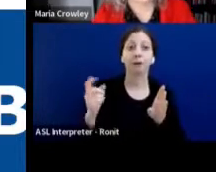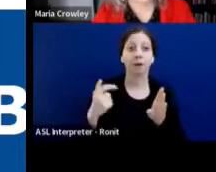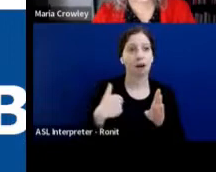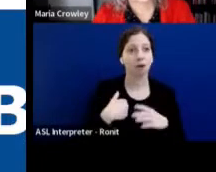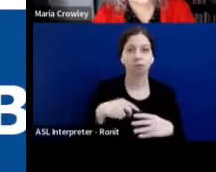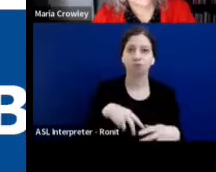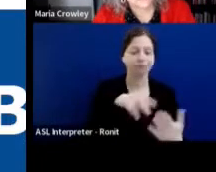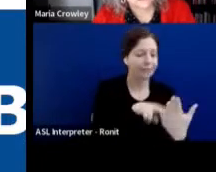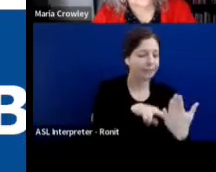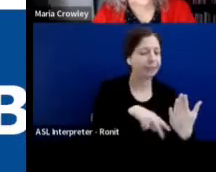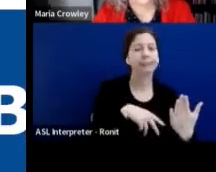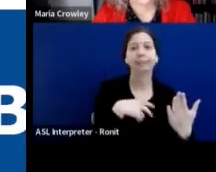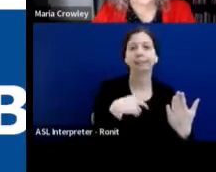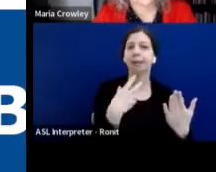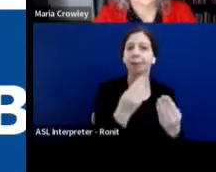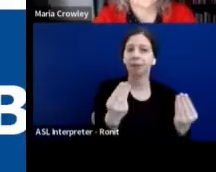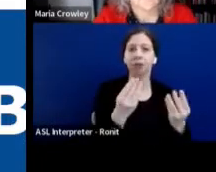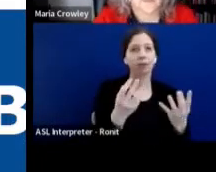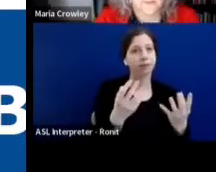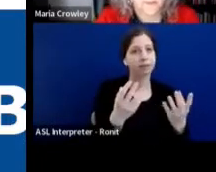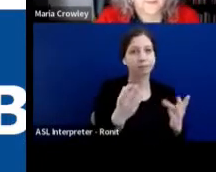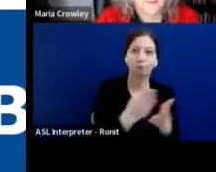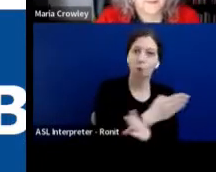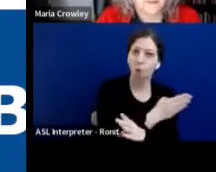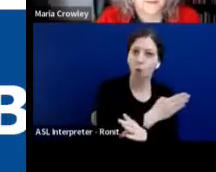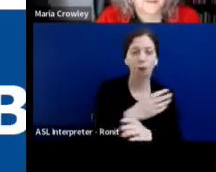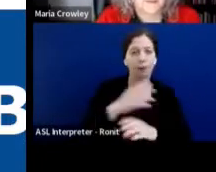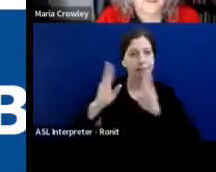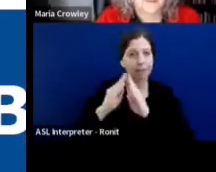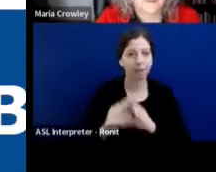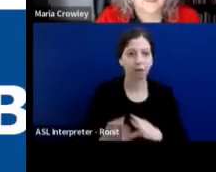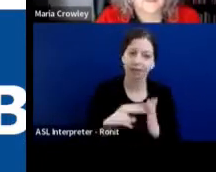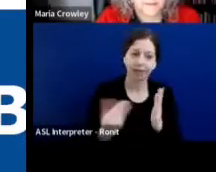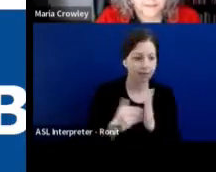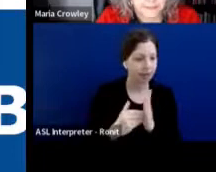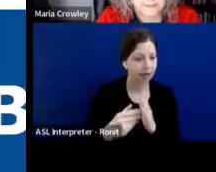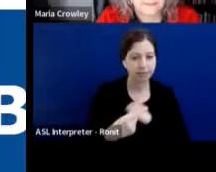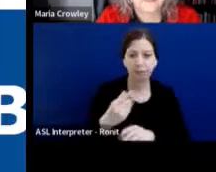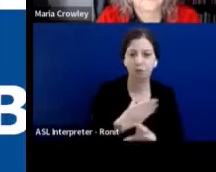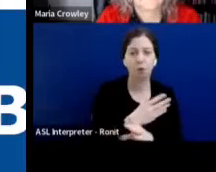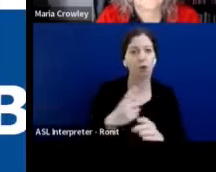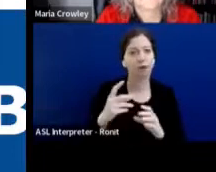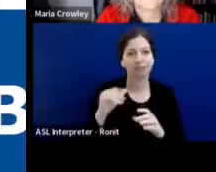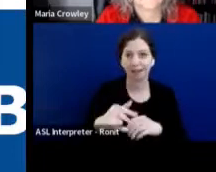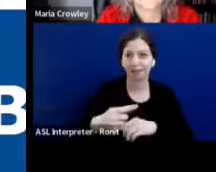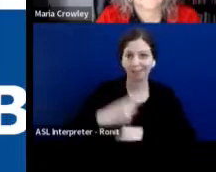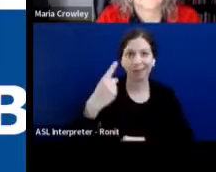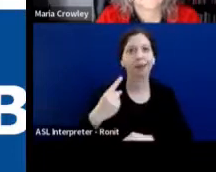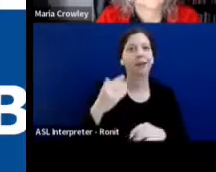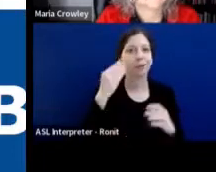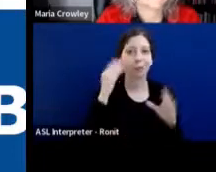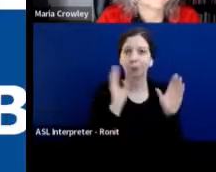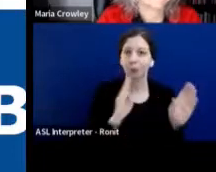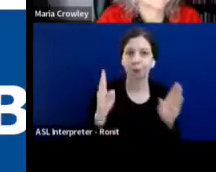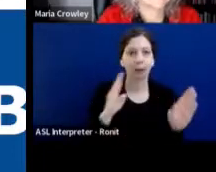the materials days before the meeting, read them again, day before, day of, and knew what we were going to talk about, knew